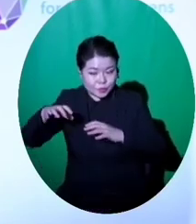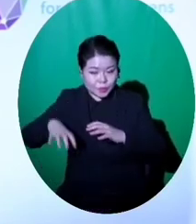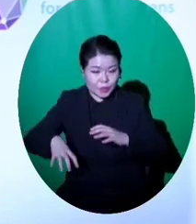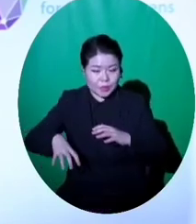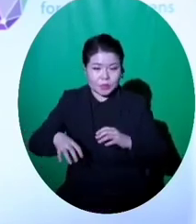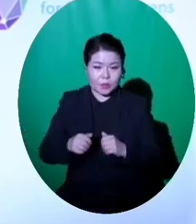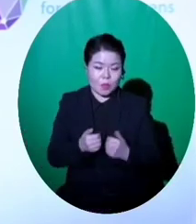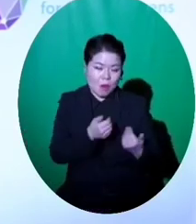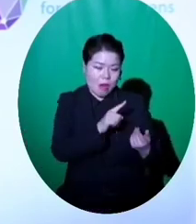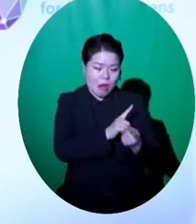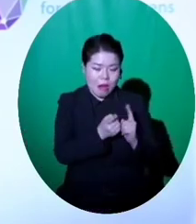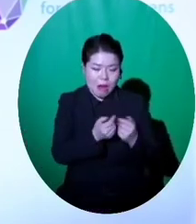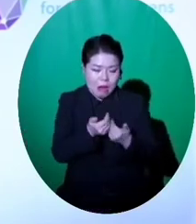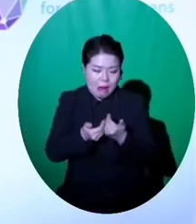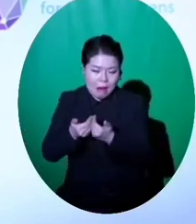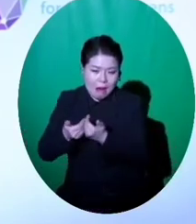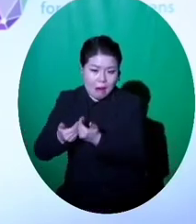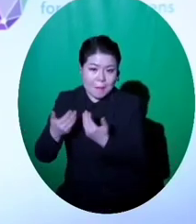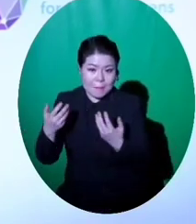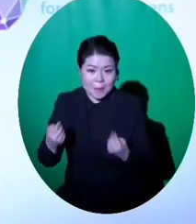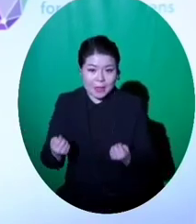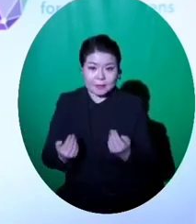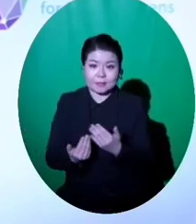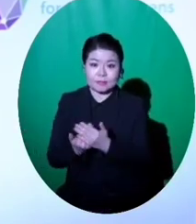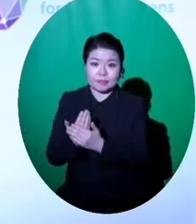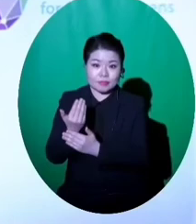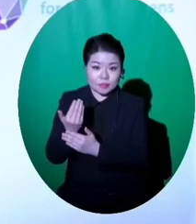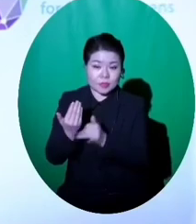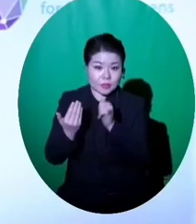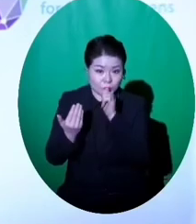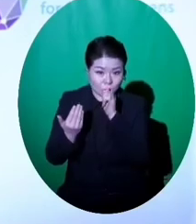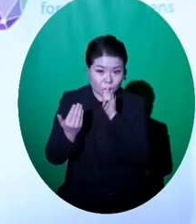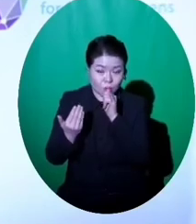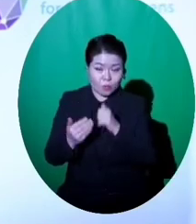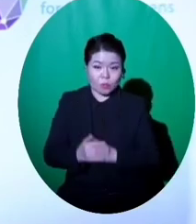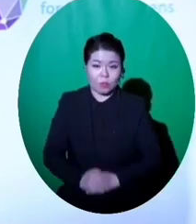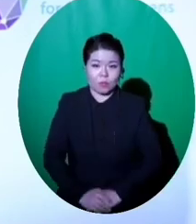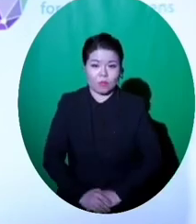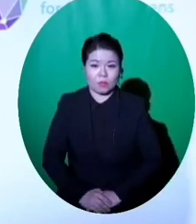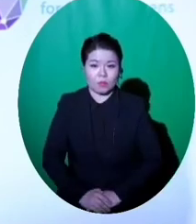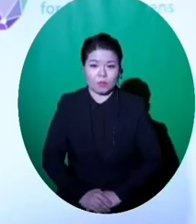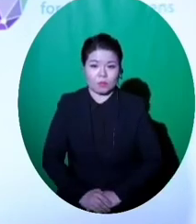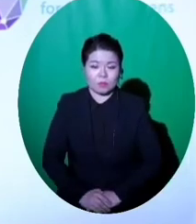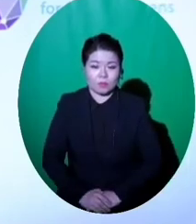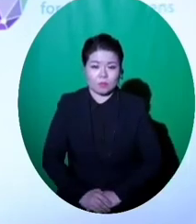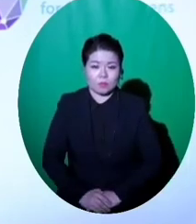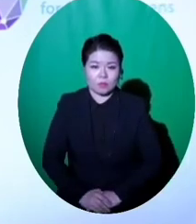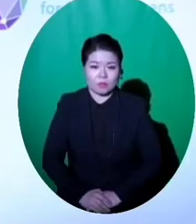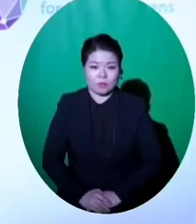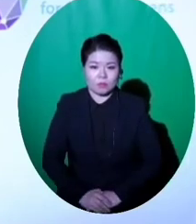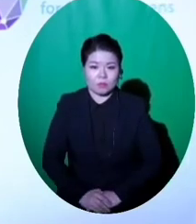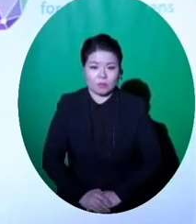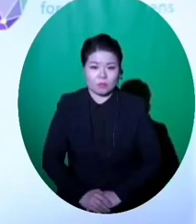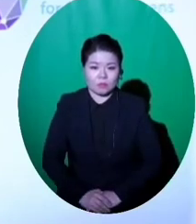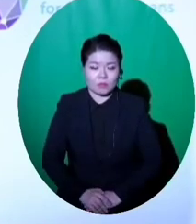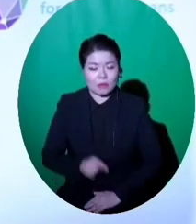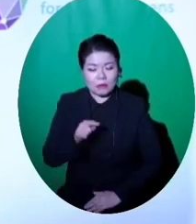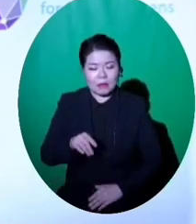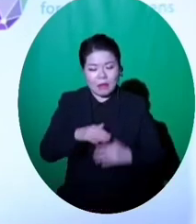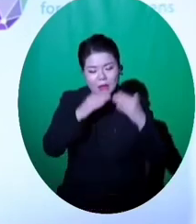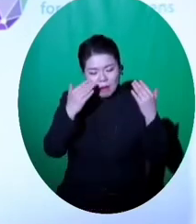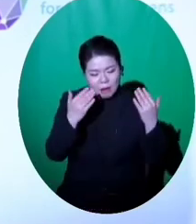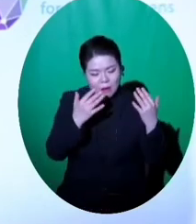It's really needless to say how difficult that was for everyone, and how it will continue to scar the generation of young